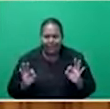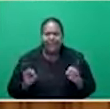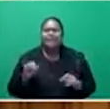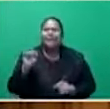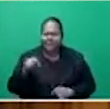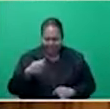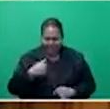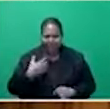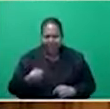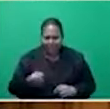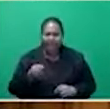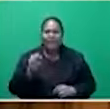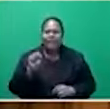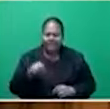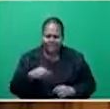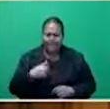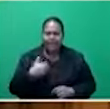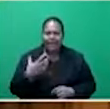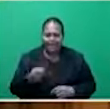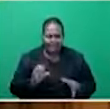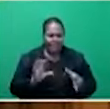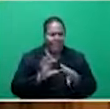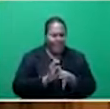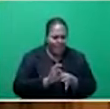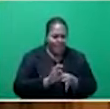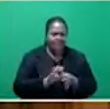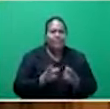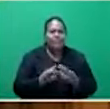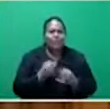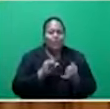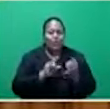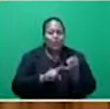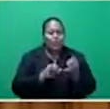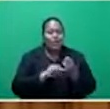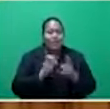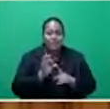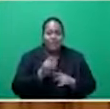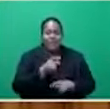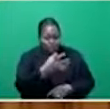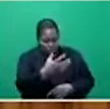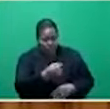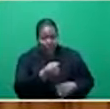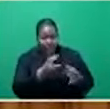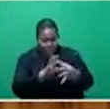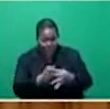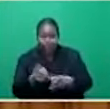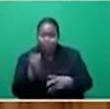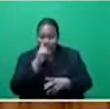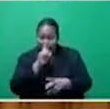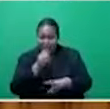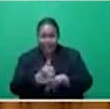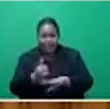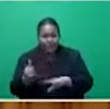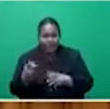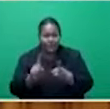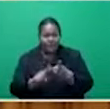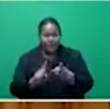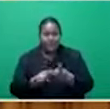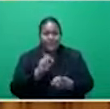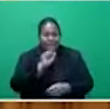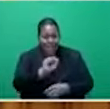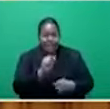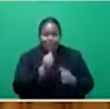with USP. Of course, everyone has links with USP. Of course, he has links with people in government. You know, his brother is the CEO of